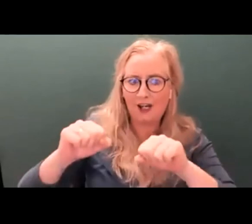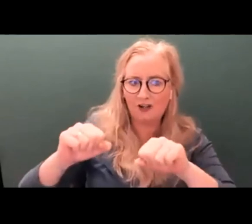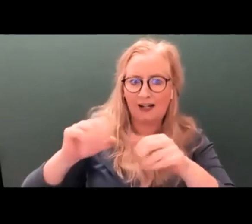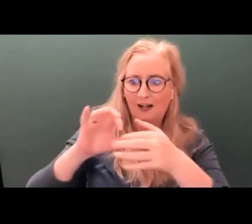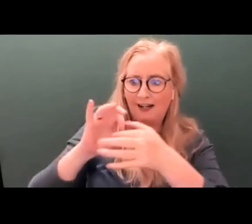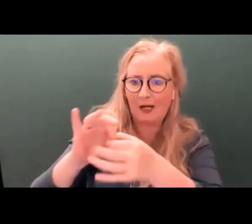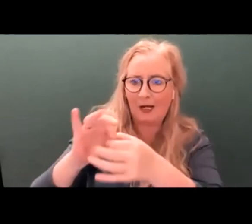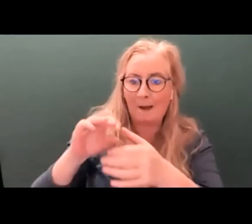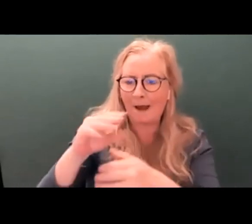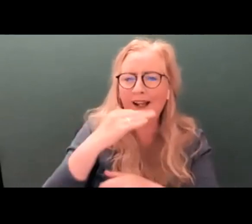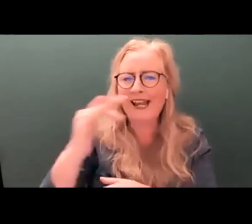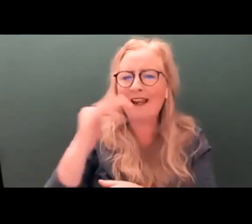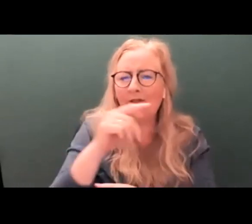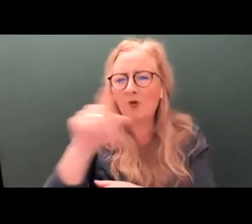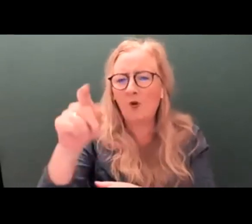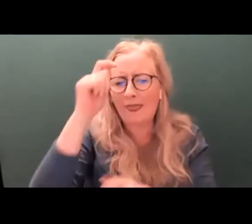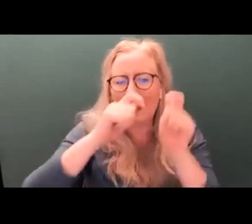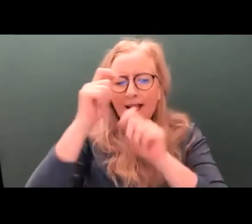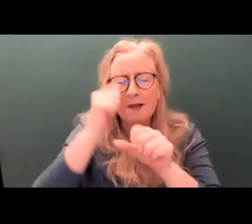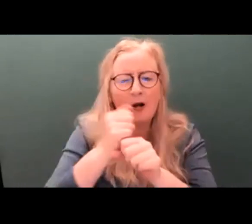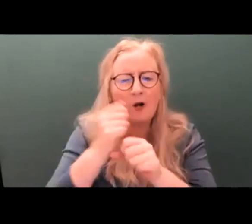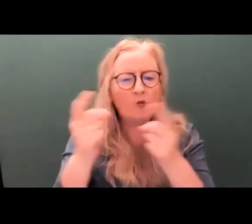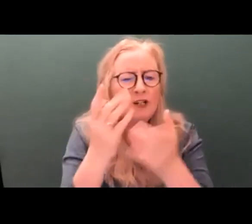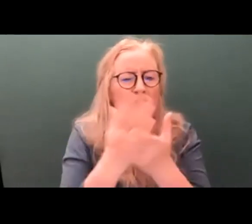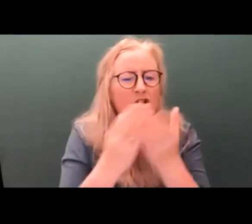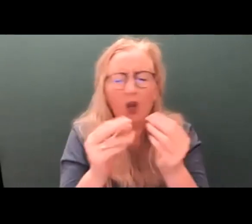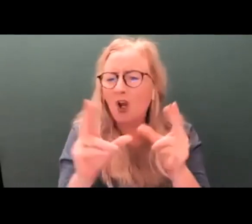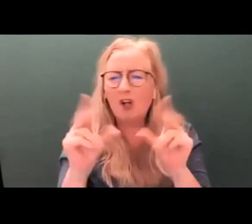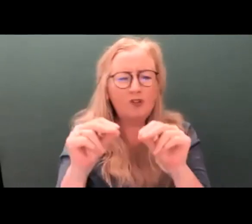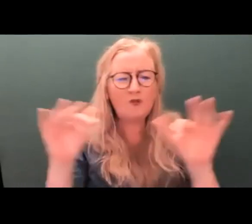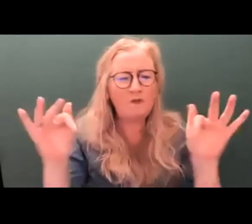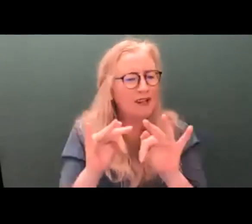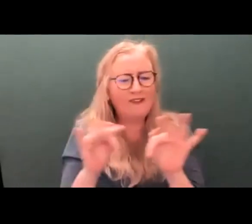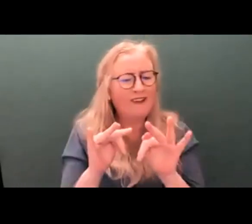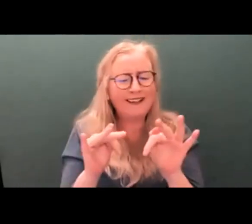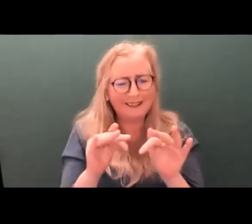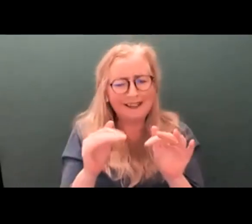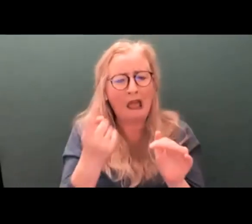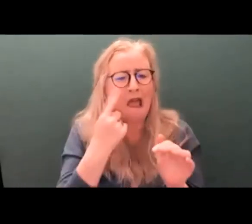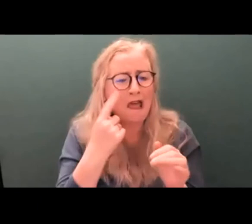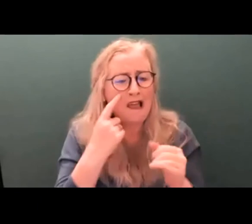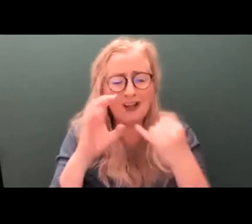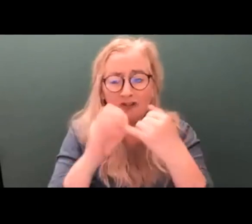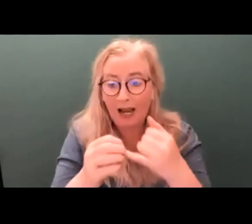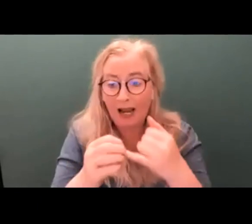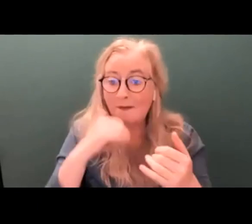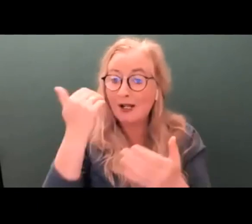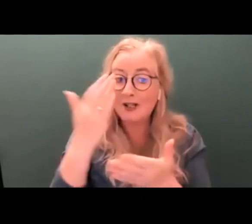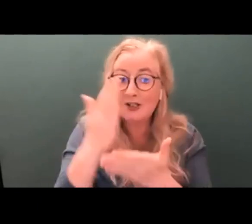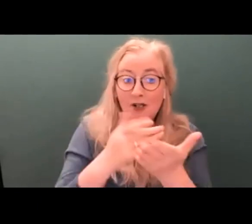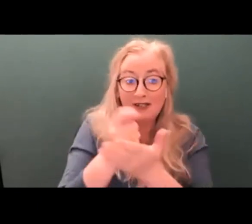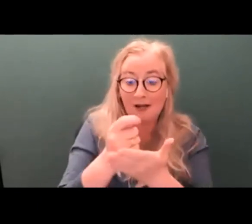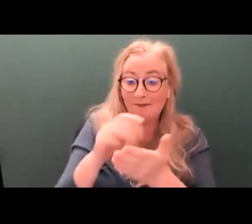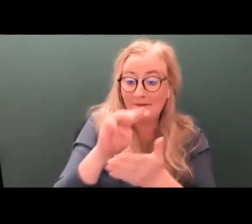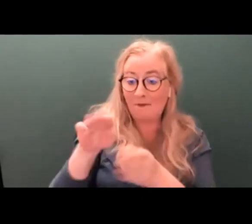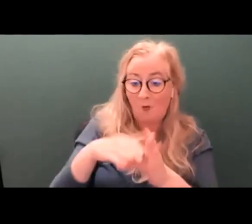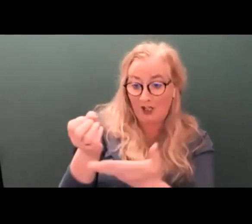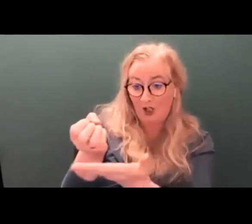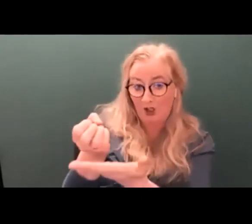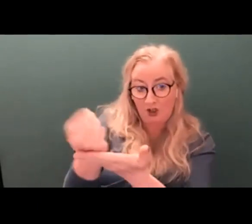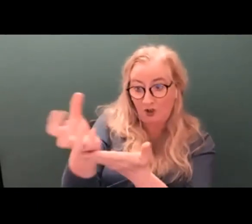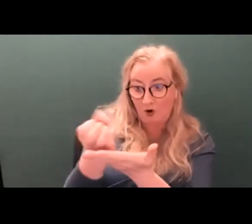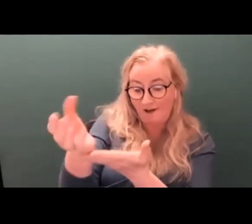you're thinking about doing, don't be afraid to give it a go. And because sometimes people with stories might be